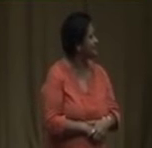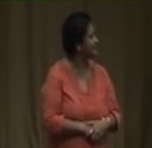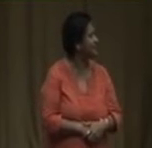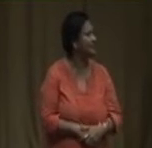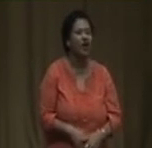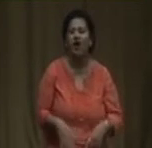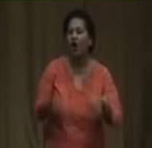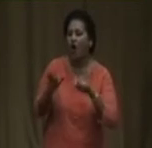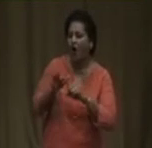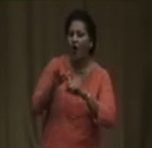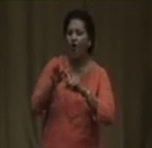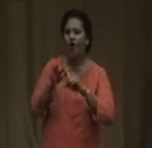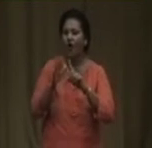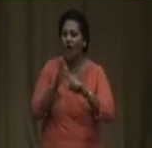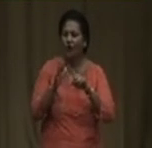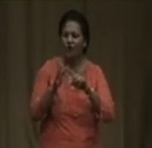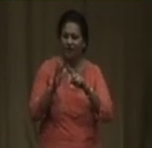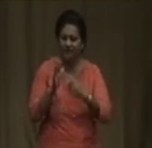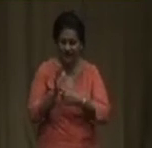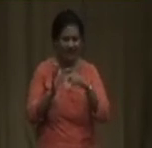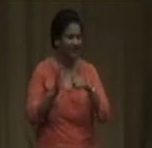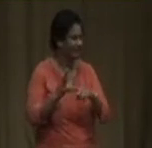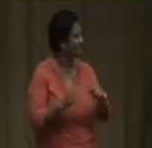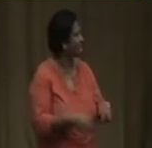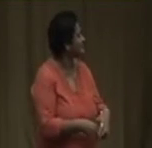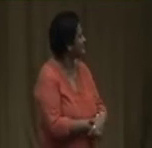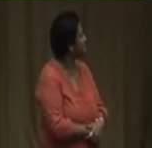Visit oeru.org today.